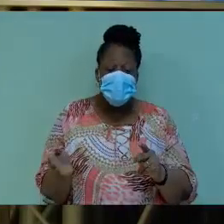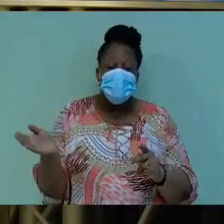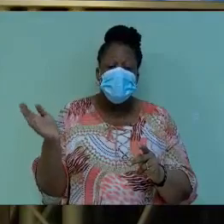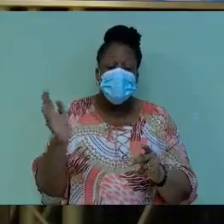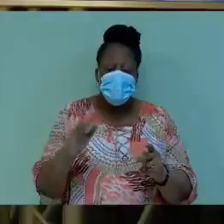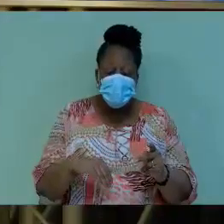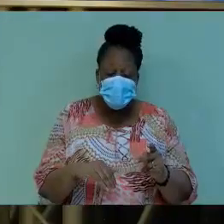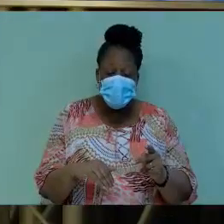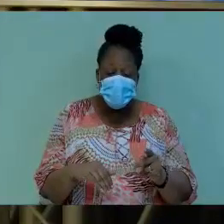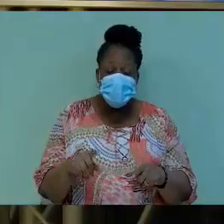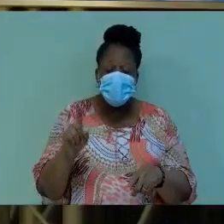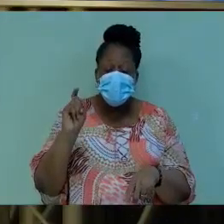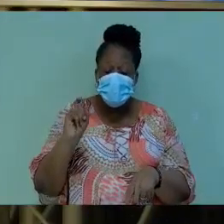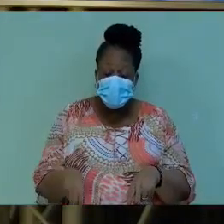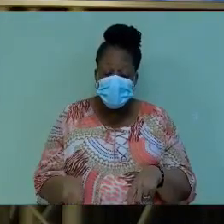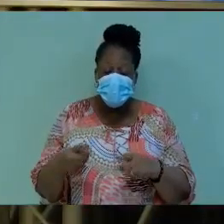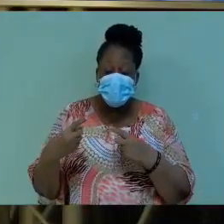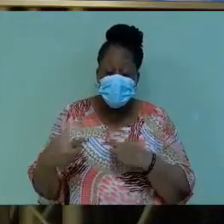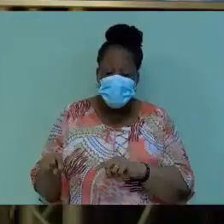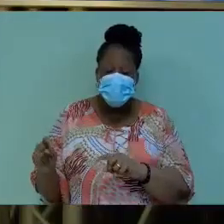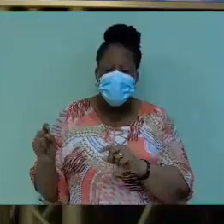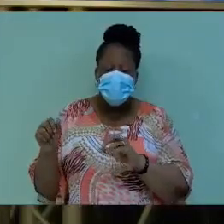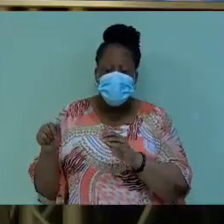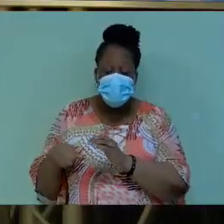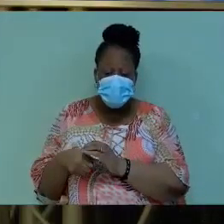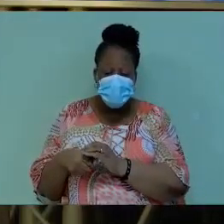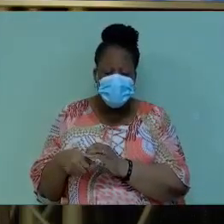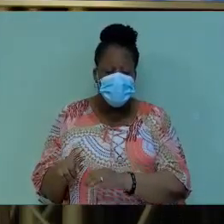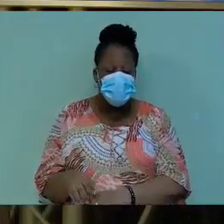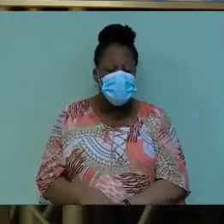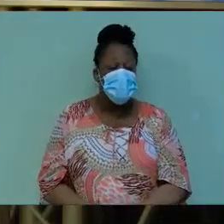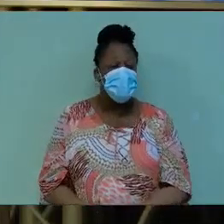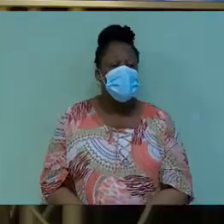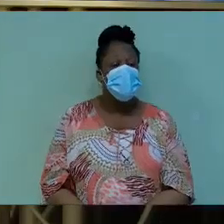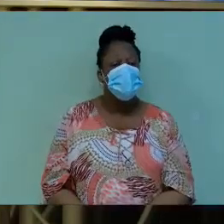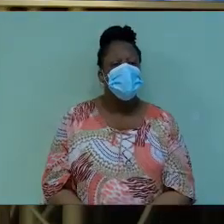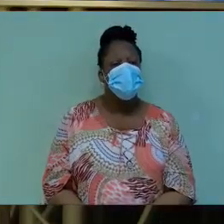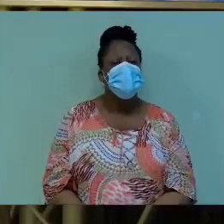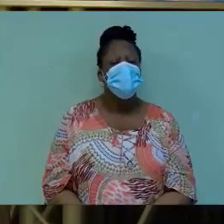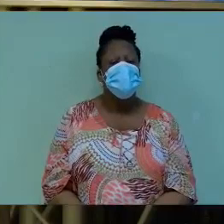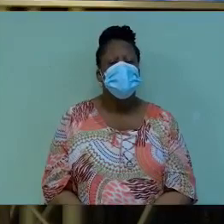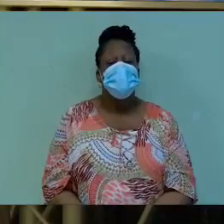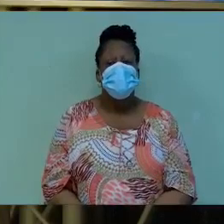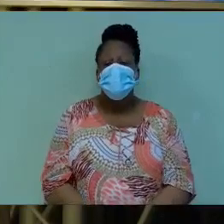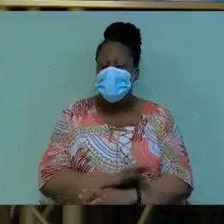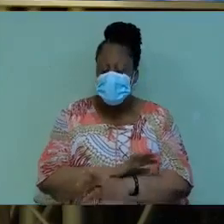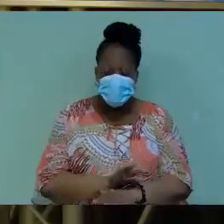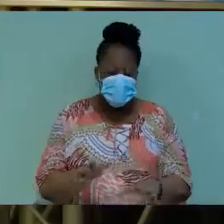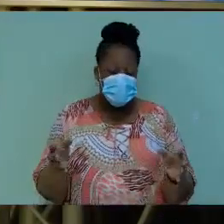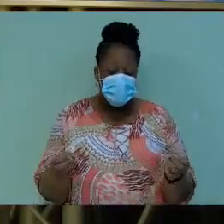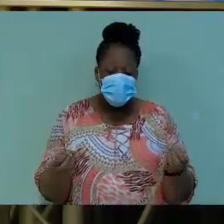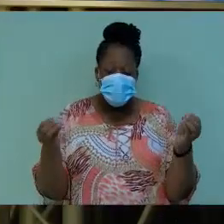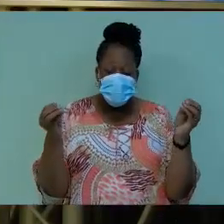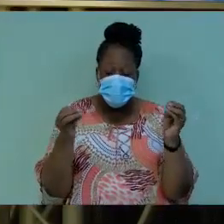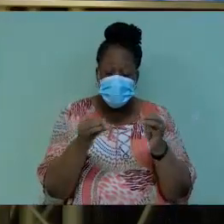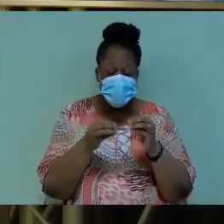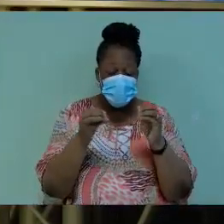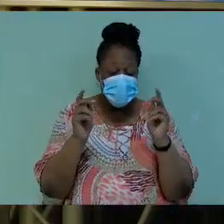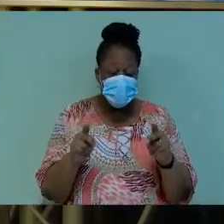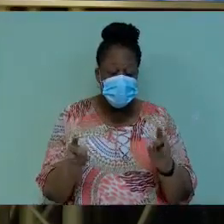will be in vain. I don't think we want to jeopardize that at this time. So I am making an appeal to those